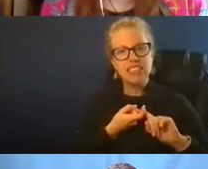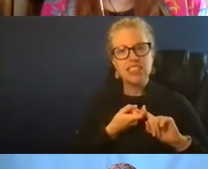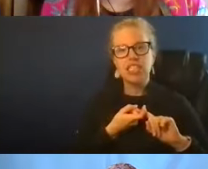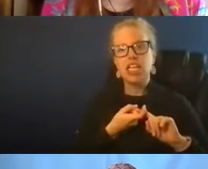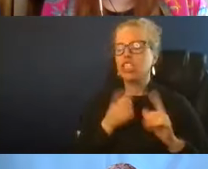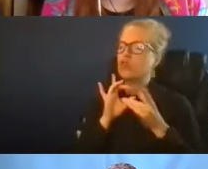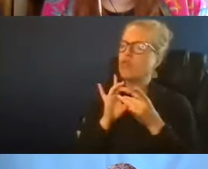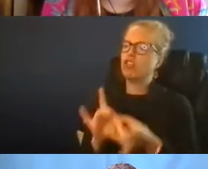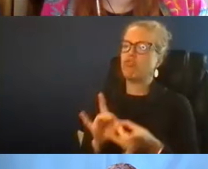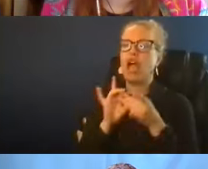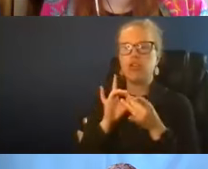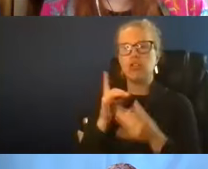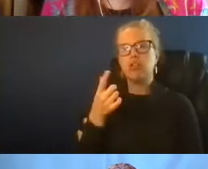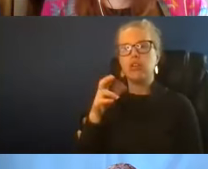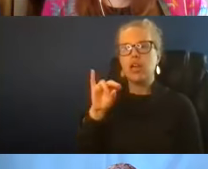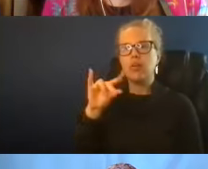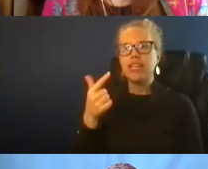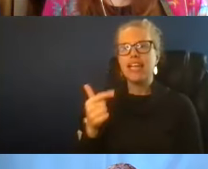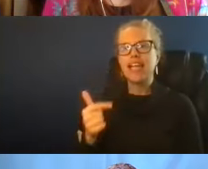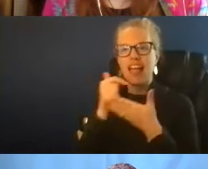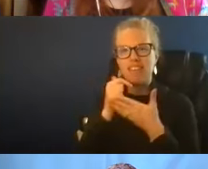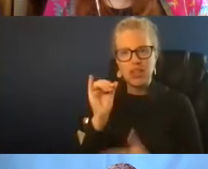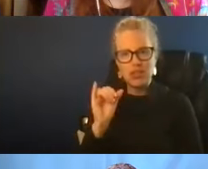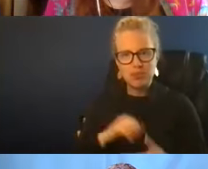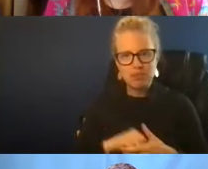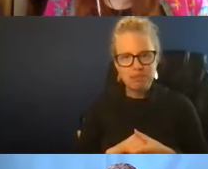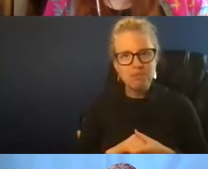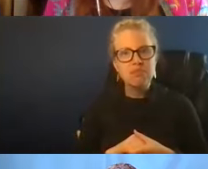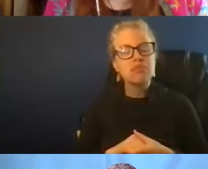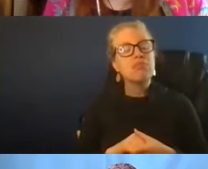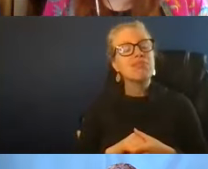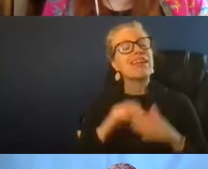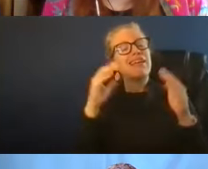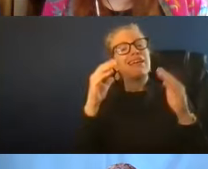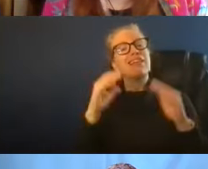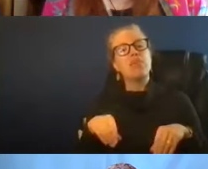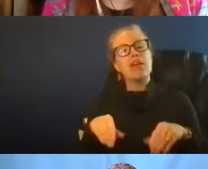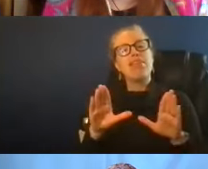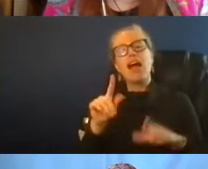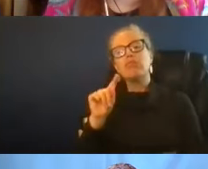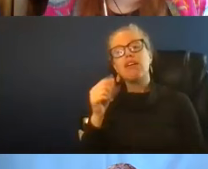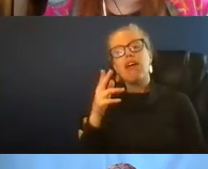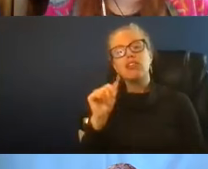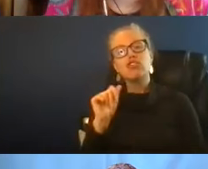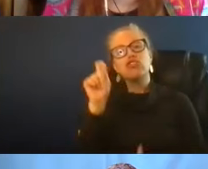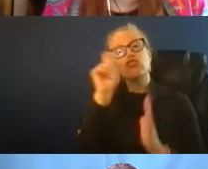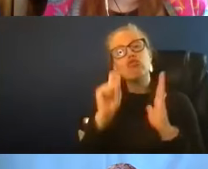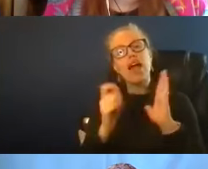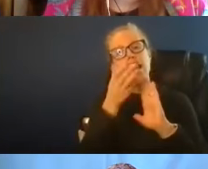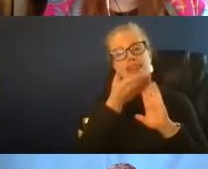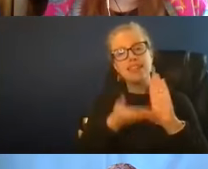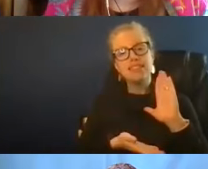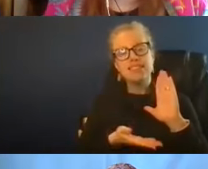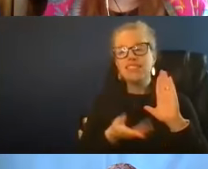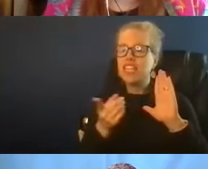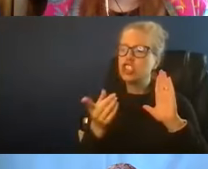grounding and helpful for her as well. And then we give Tasha the chance to write a list of things that she